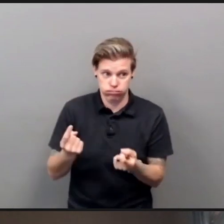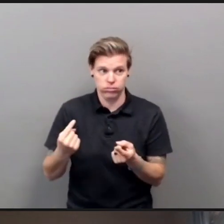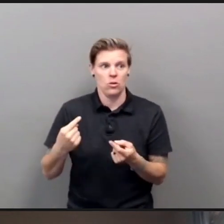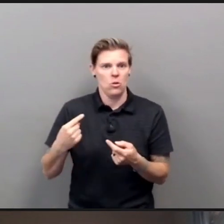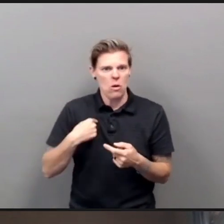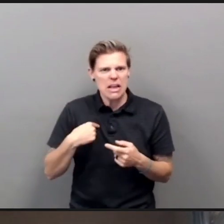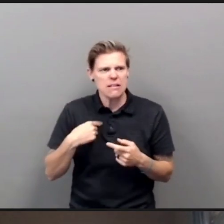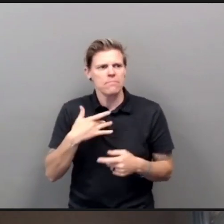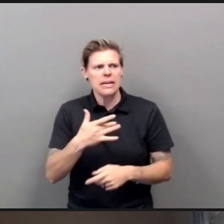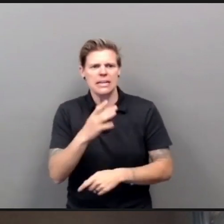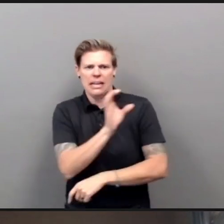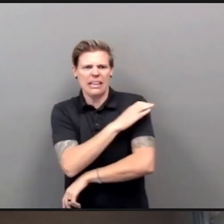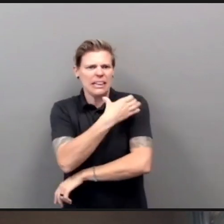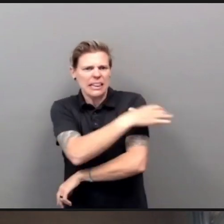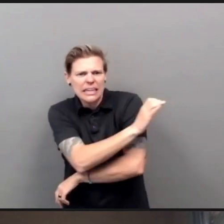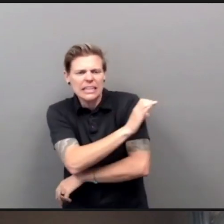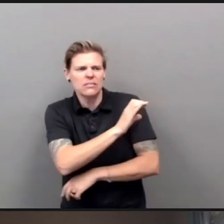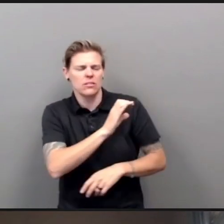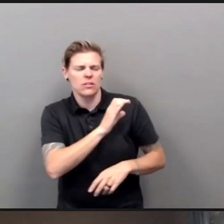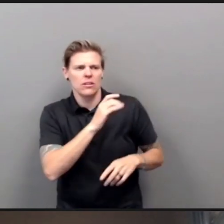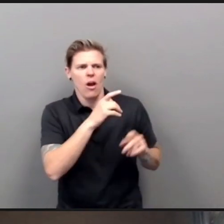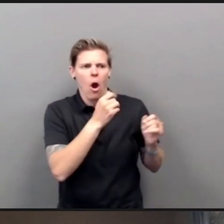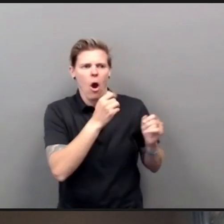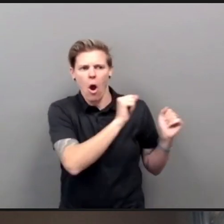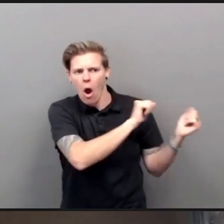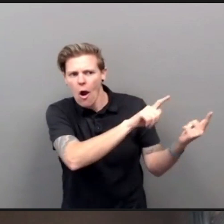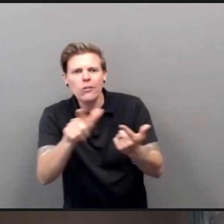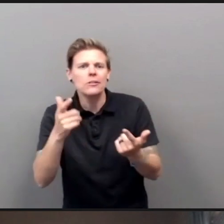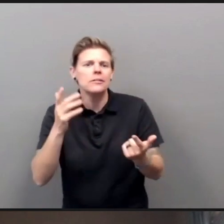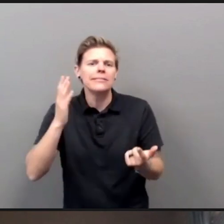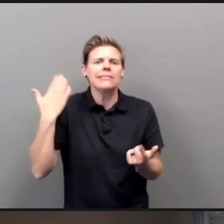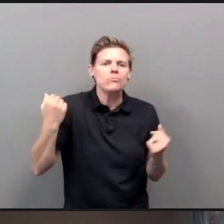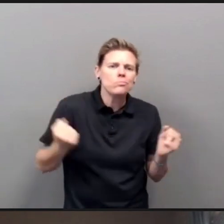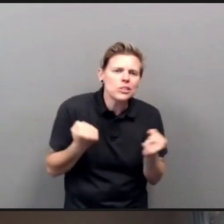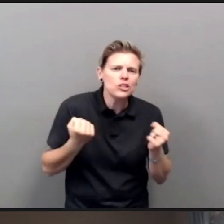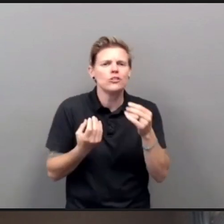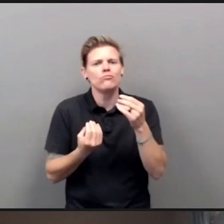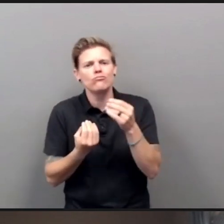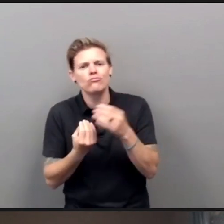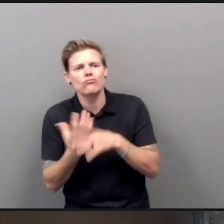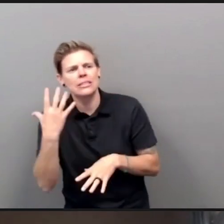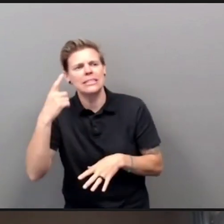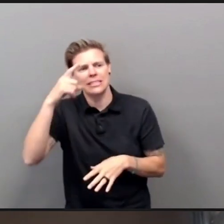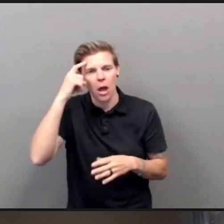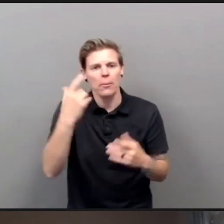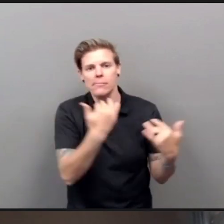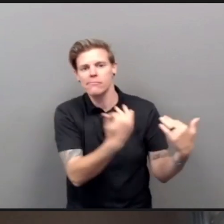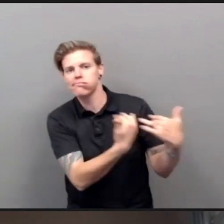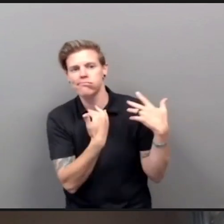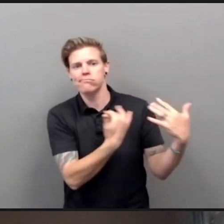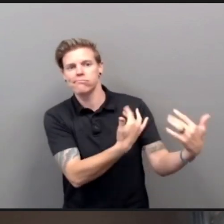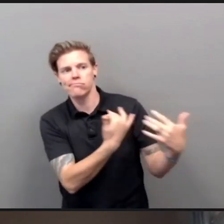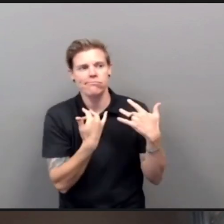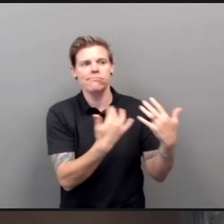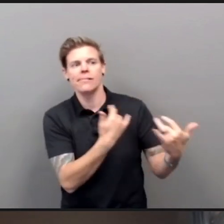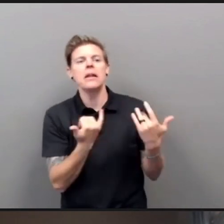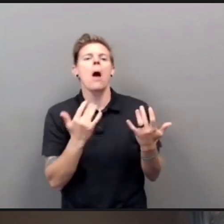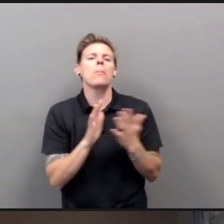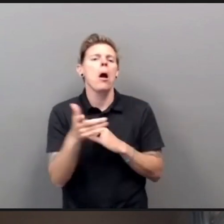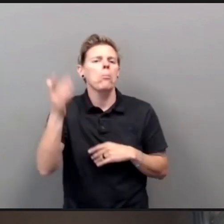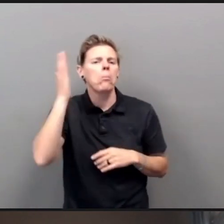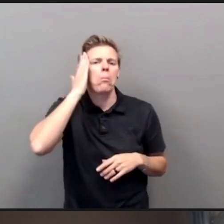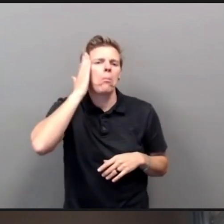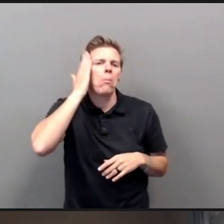did in the winter and spring and summer to really having this be part of normal routine healthcare in your